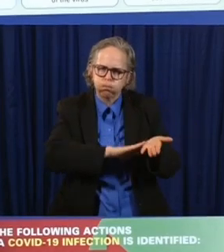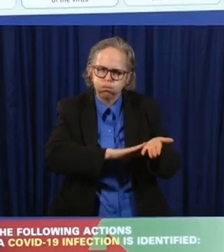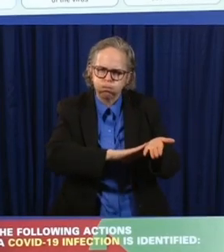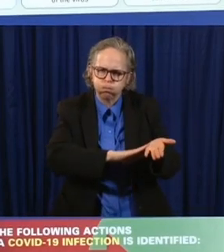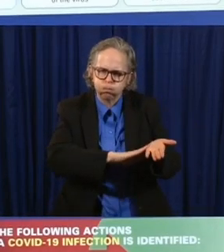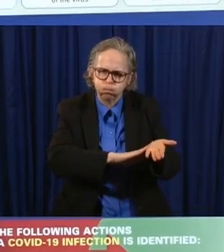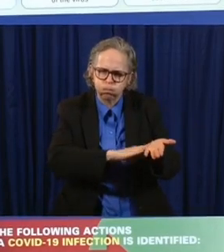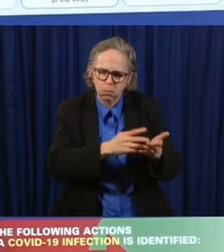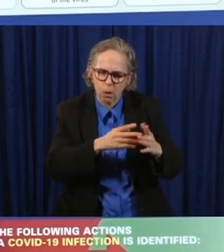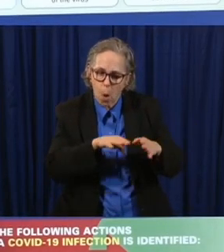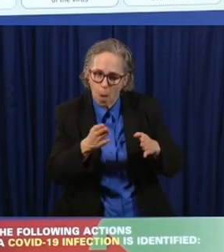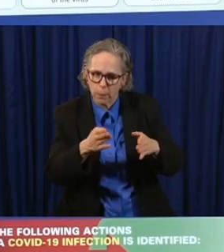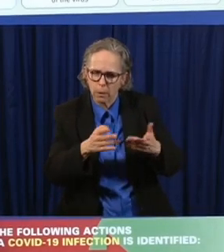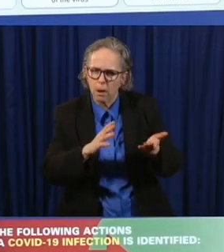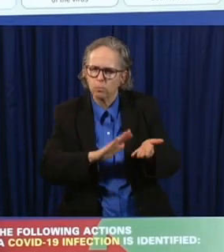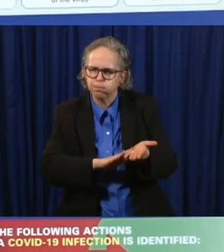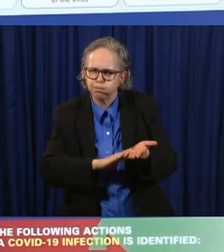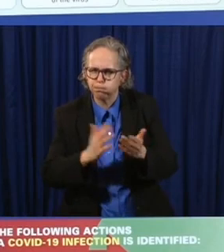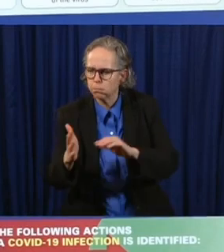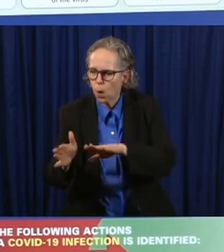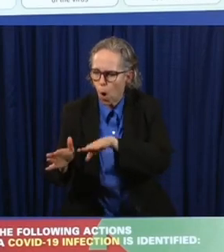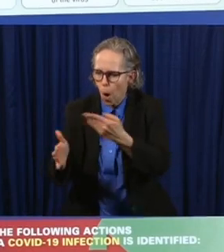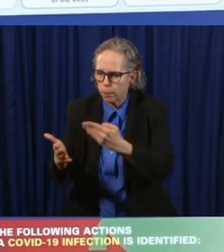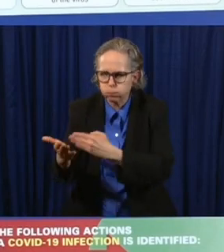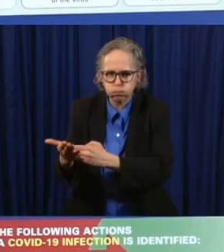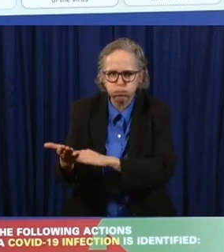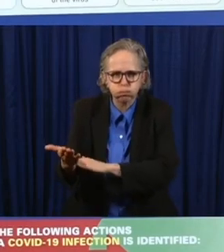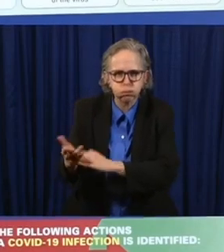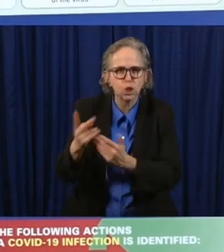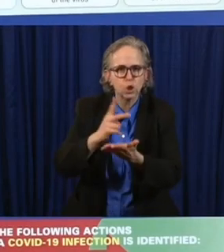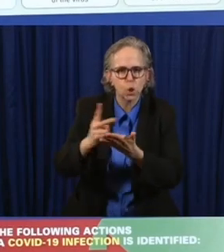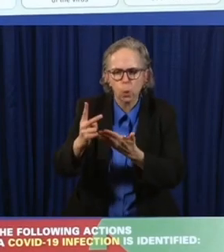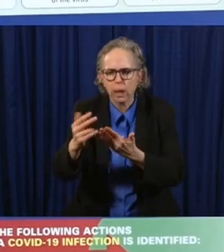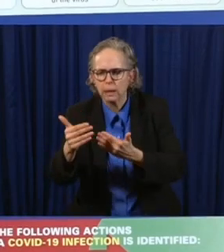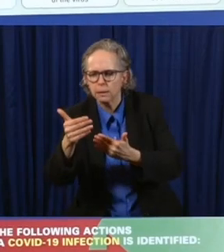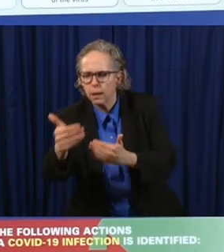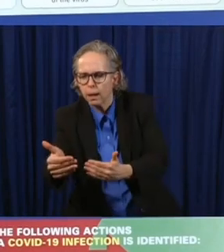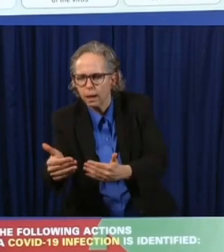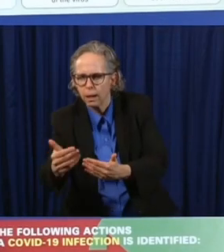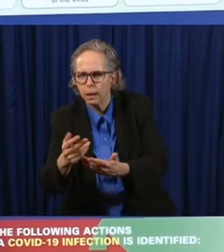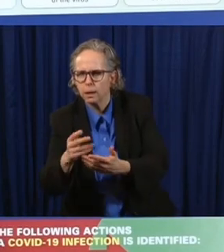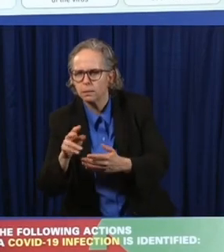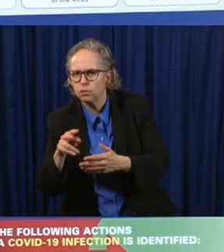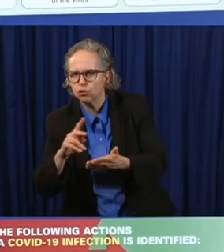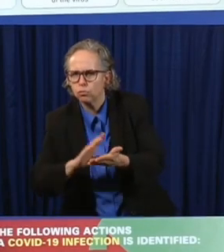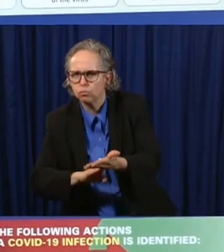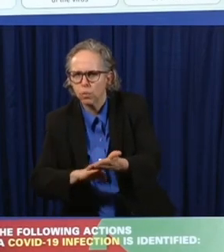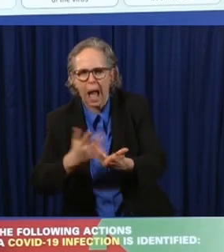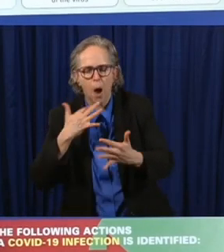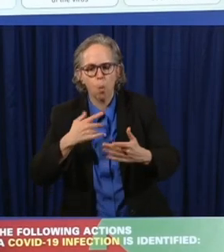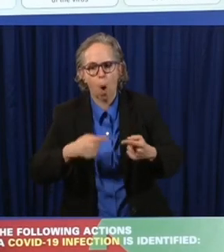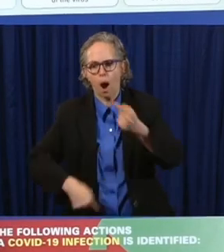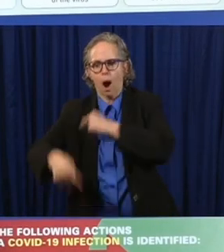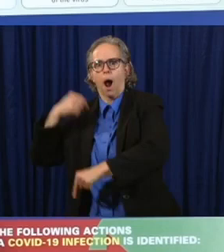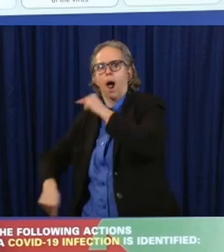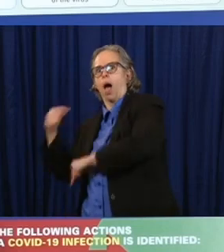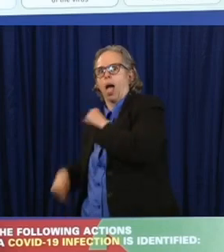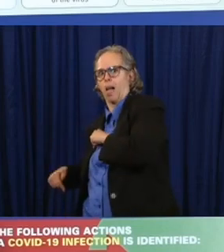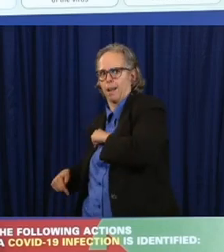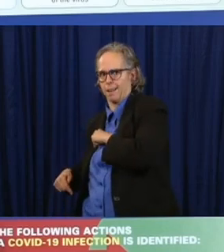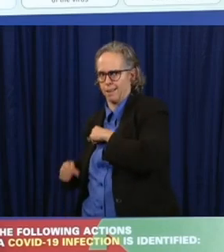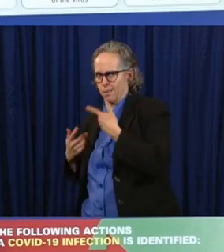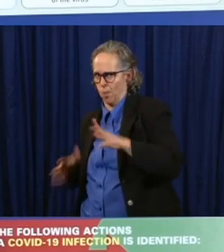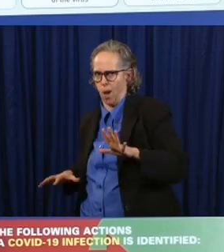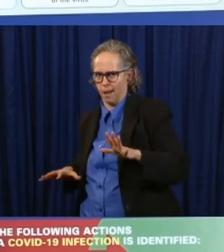forward. But we hope we'll not be in a position where we have to fall back. I talked earlier, Randy,